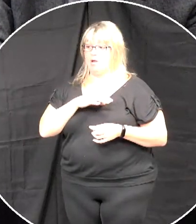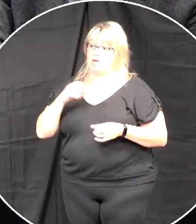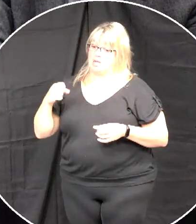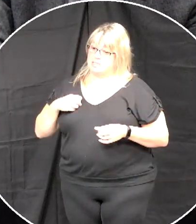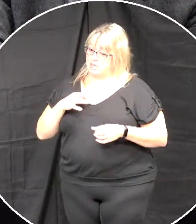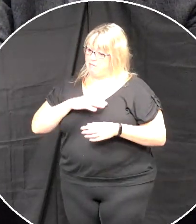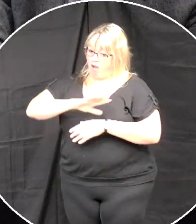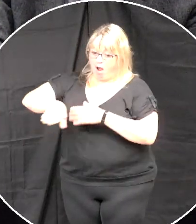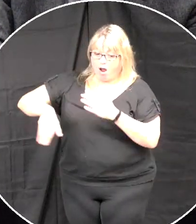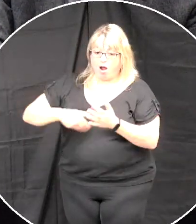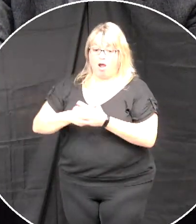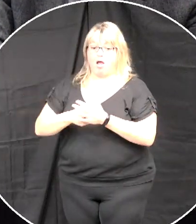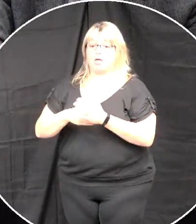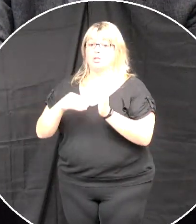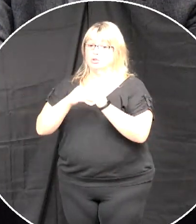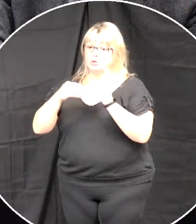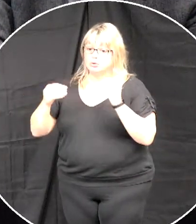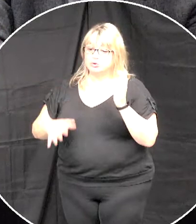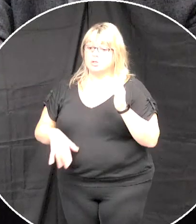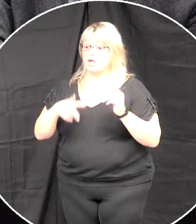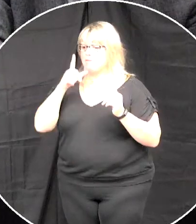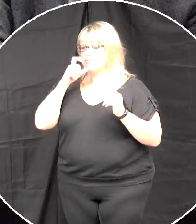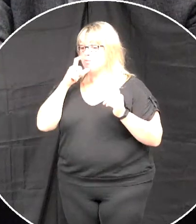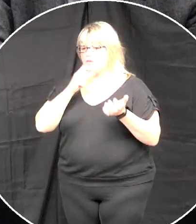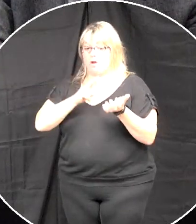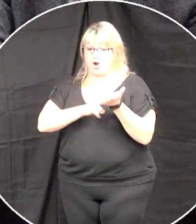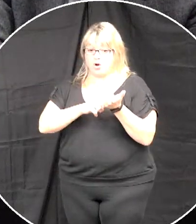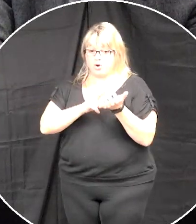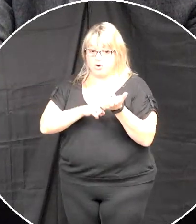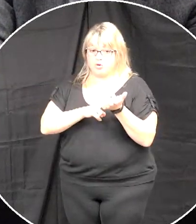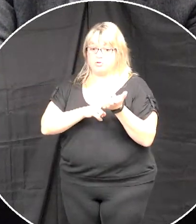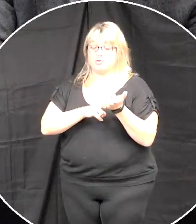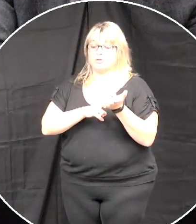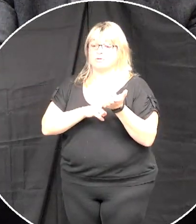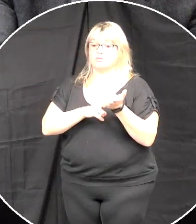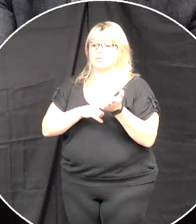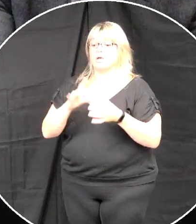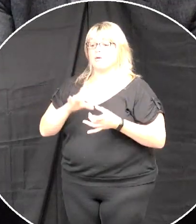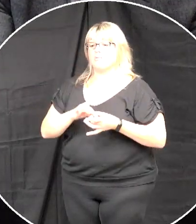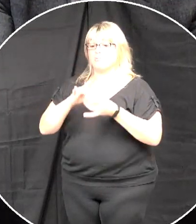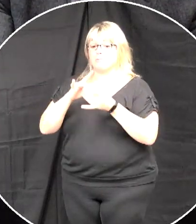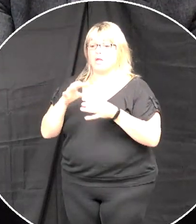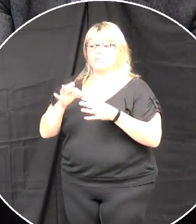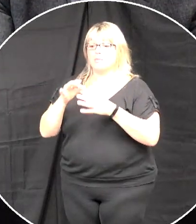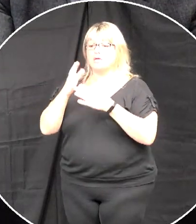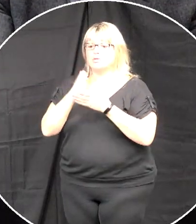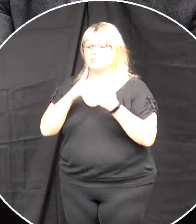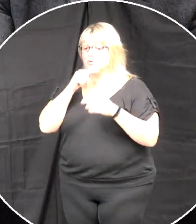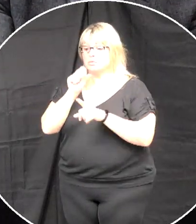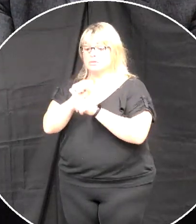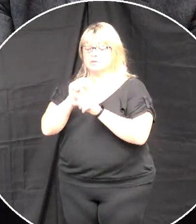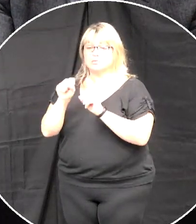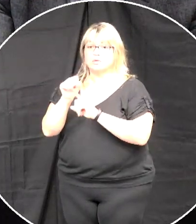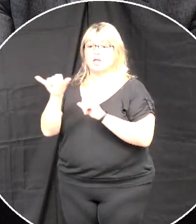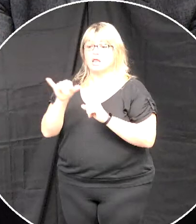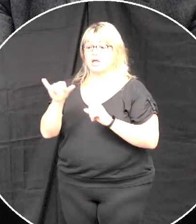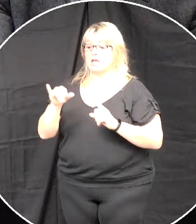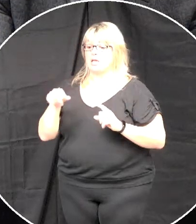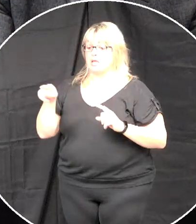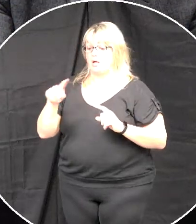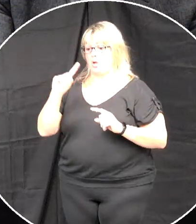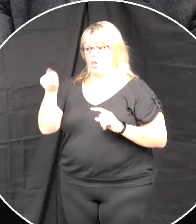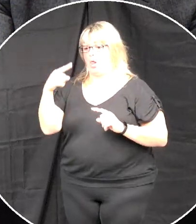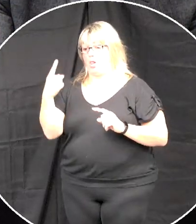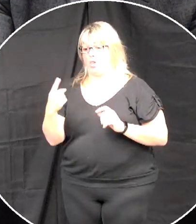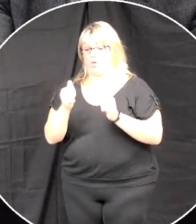employees, post-secondary students, private contractors, including their employees, especially those who may be in situations where they're alone with students